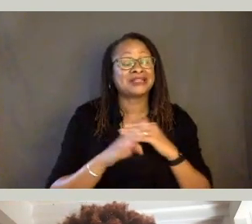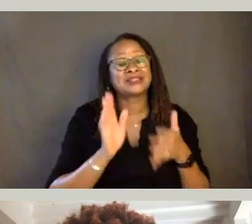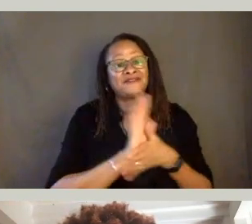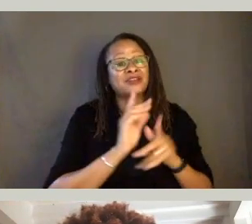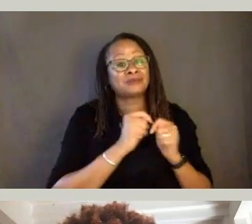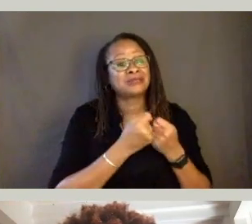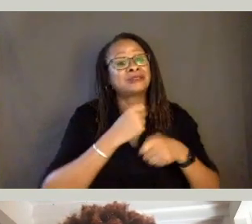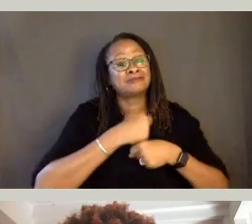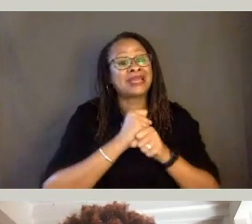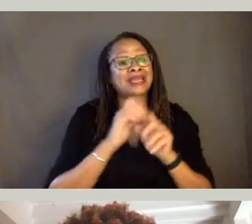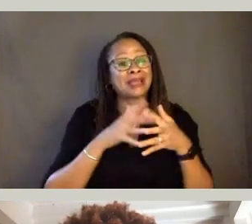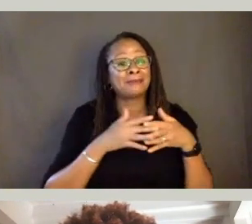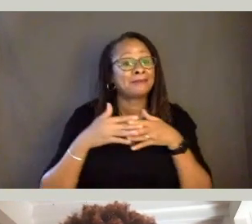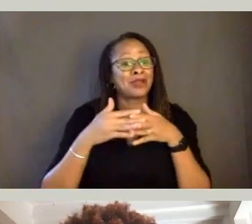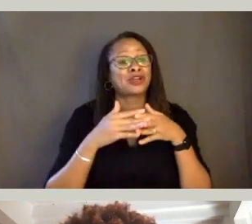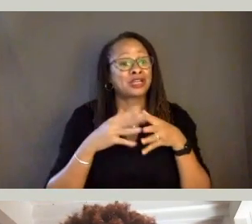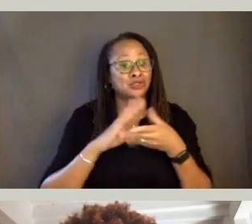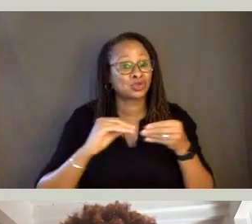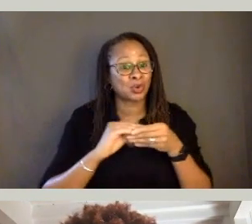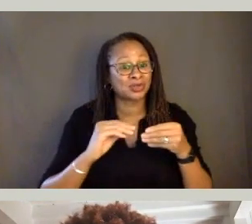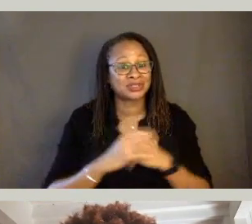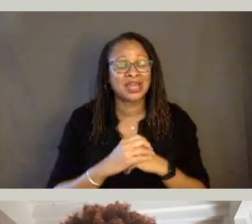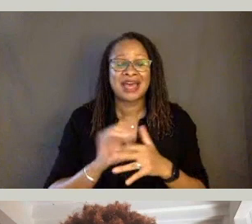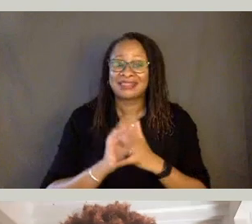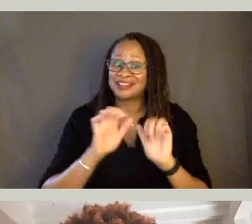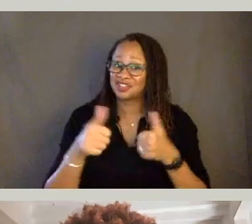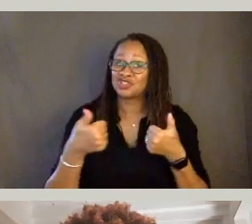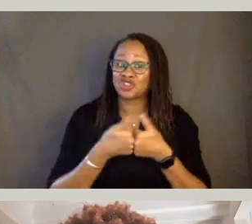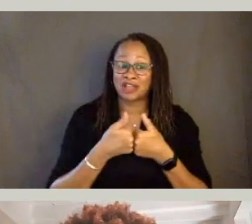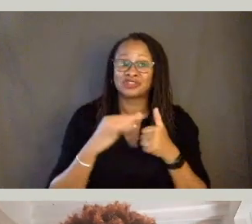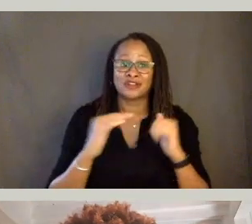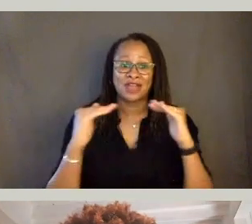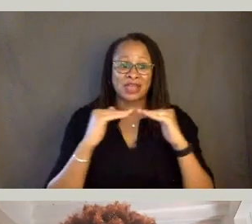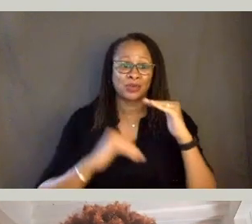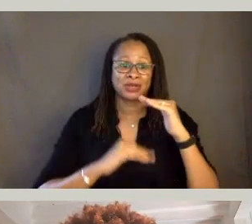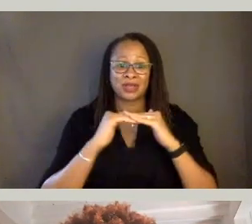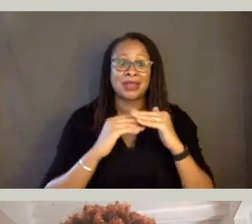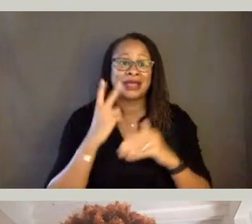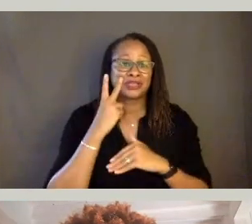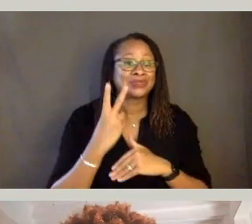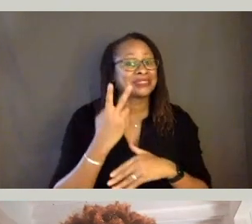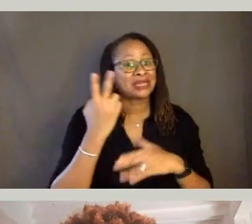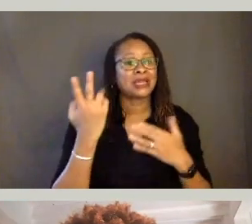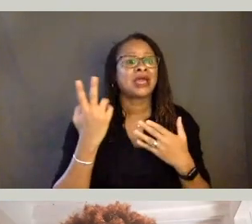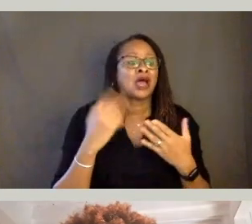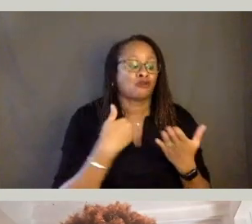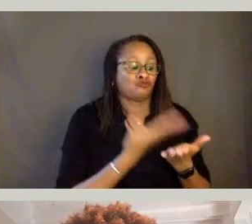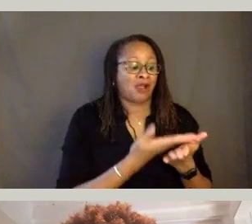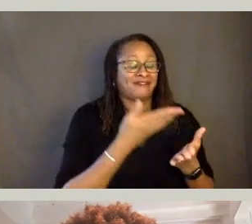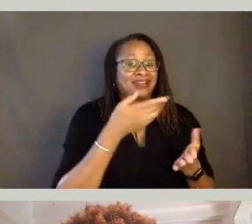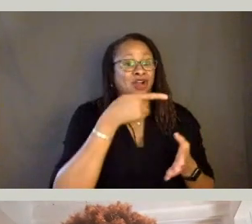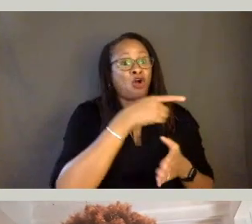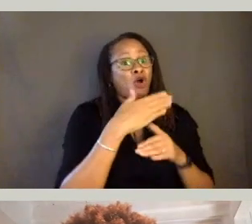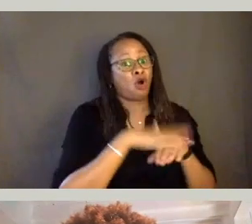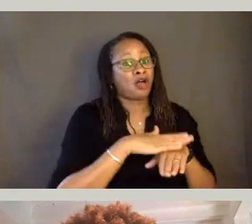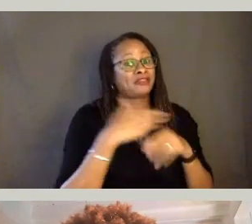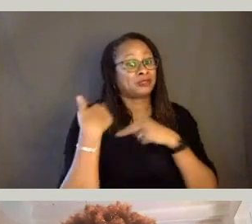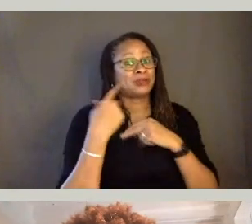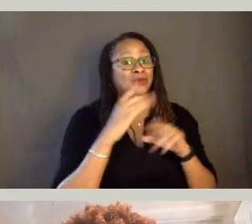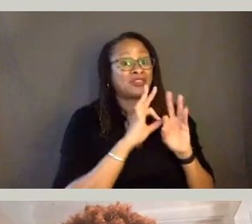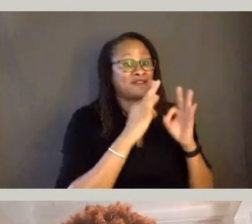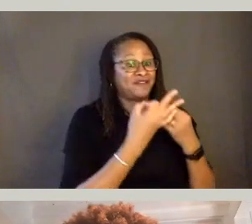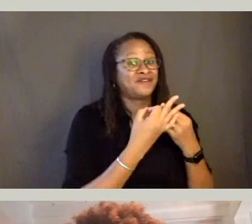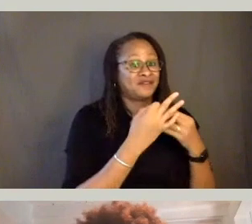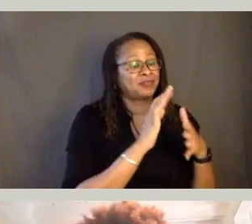So I think that's a challenge of the equity cap that we see both landing on the filmmaking team and on the investors. And that's